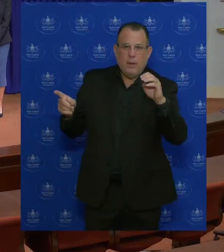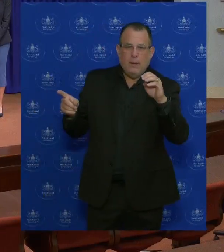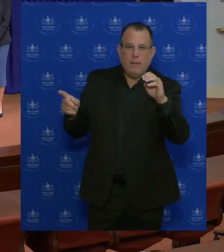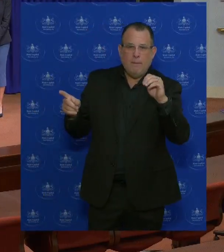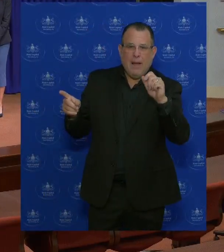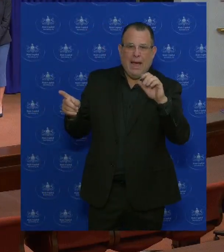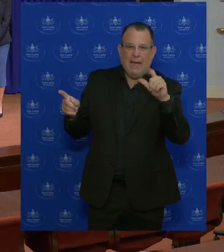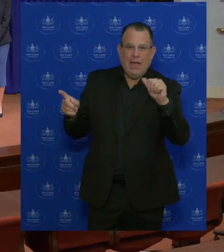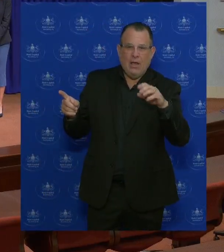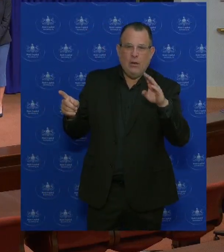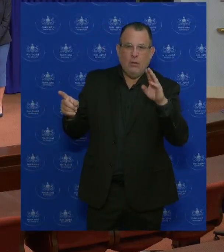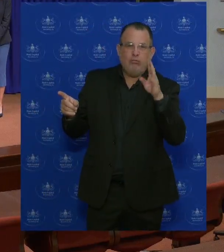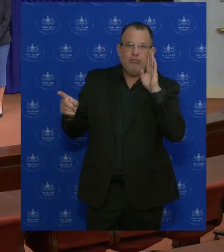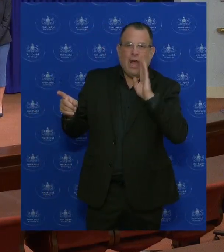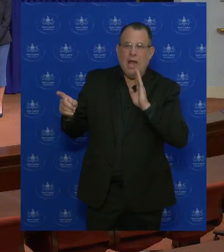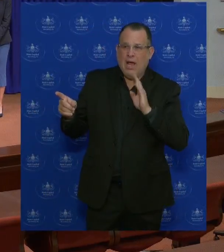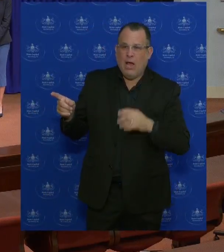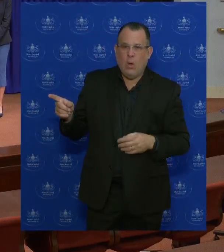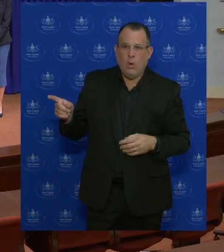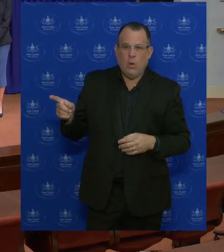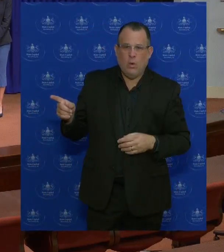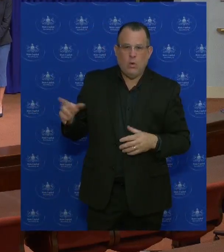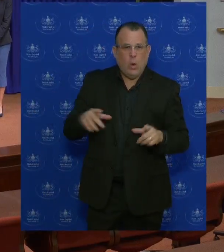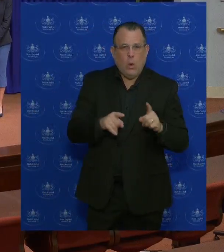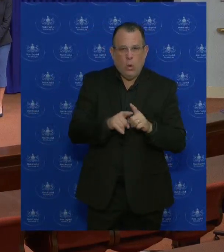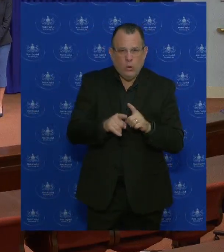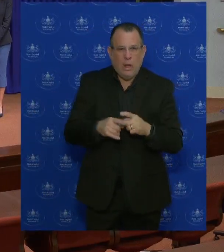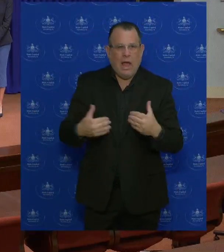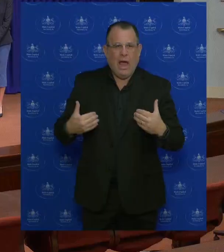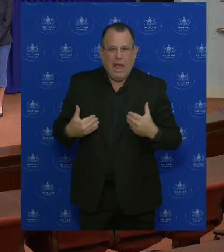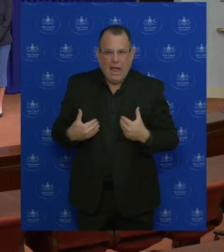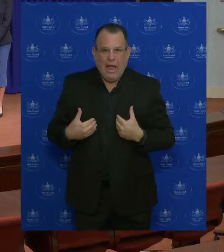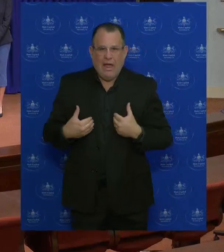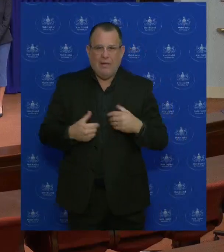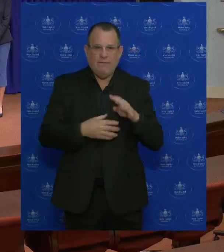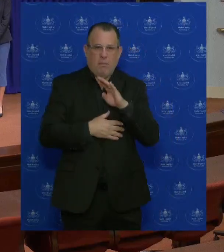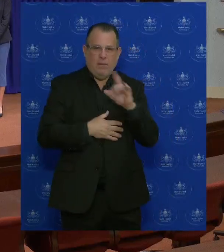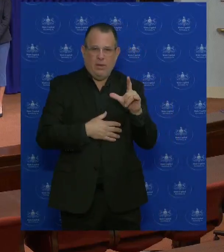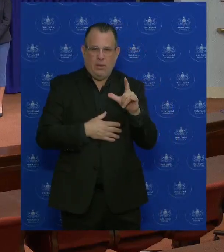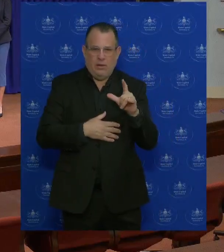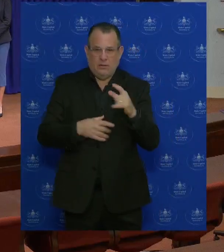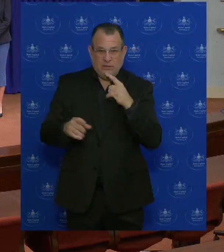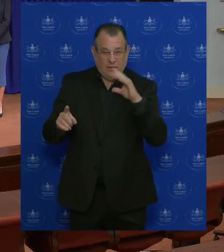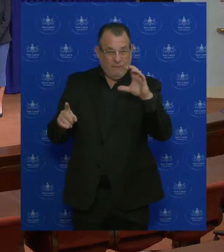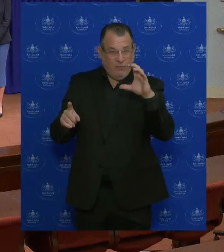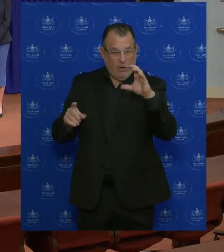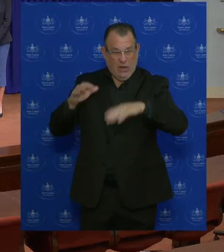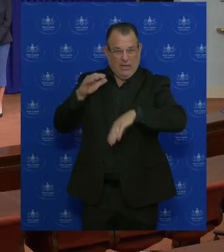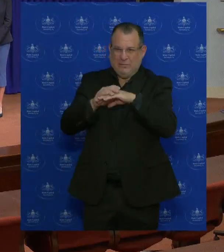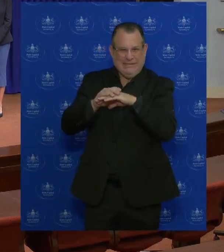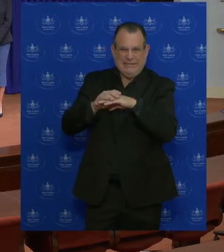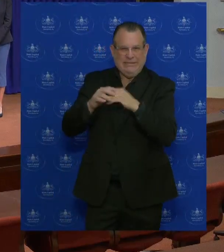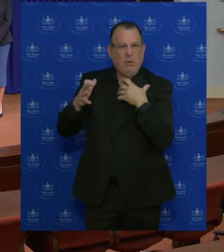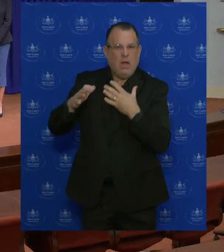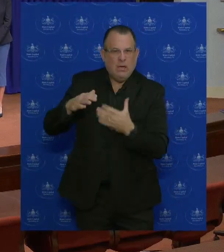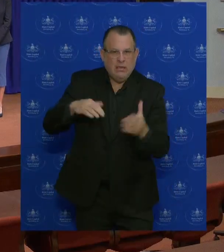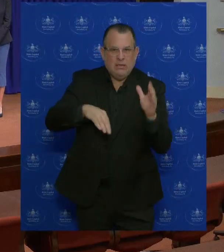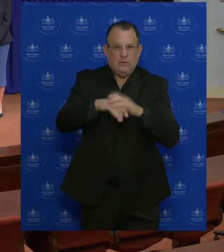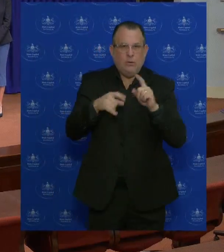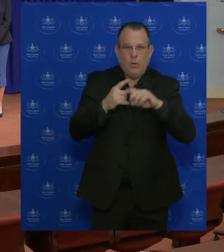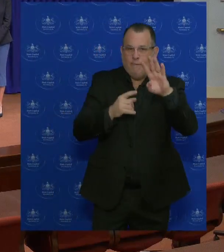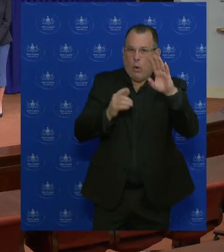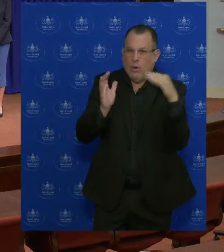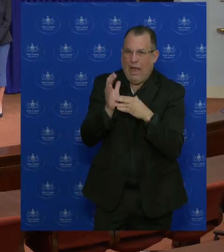increase the number from $500 to $4,000. So thank you for that as well. So now I am excited